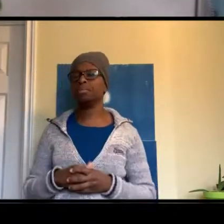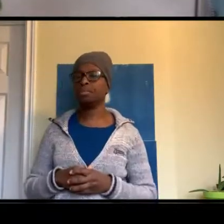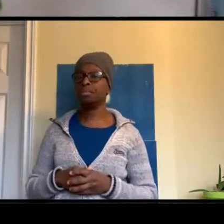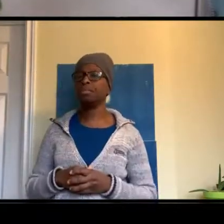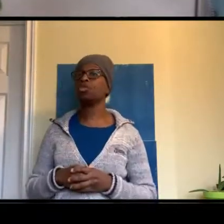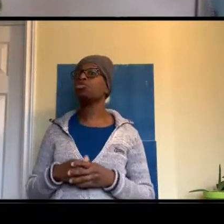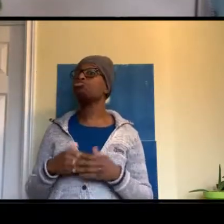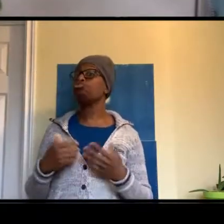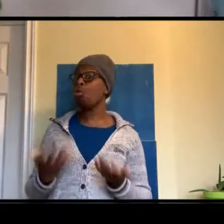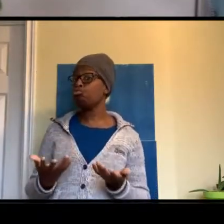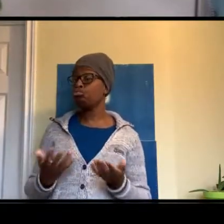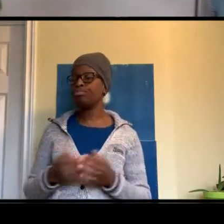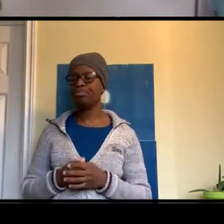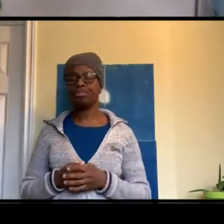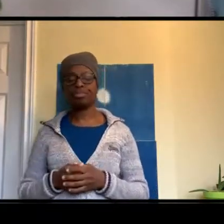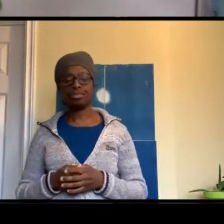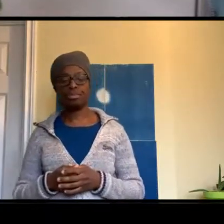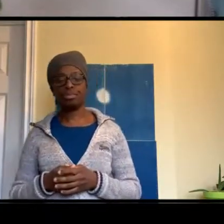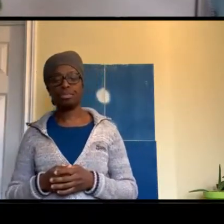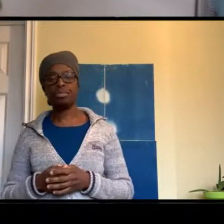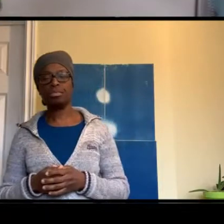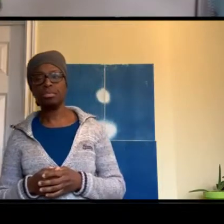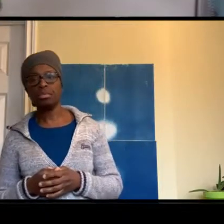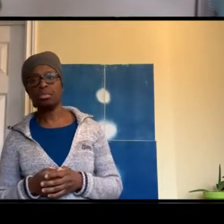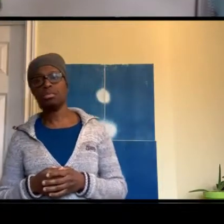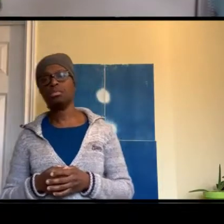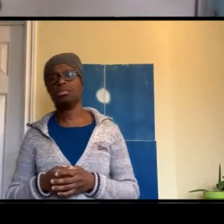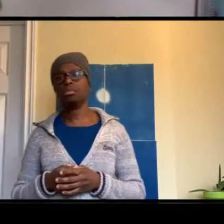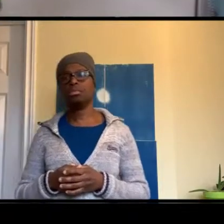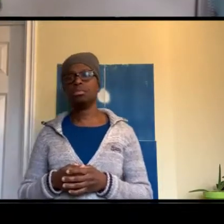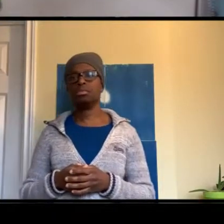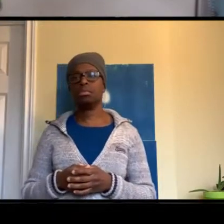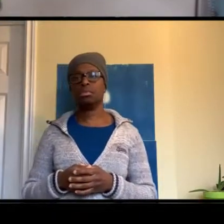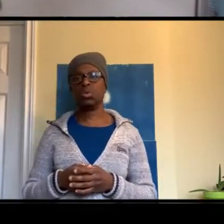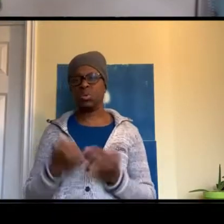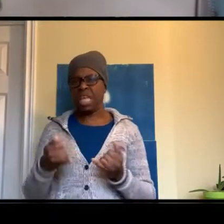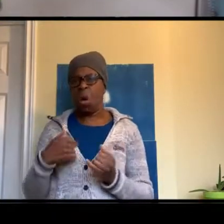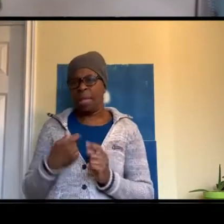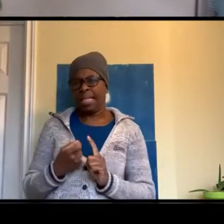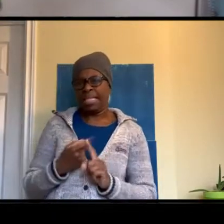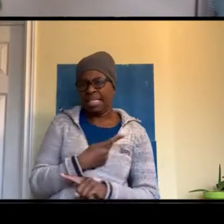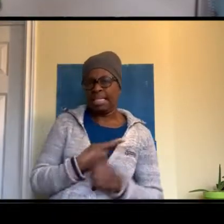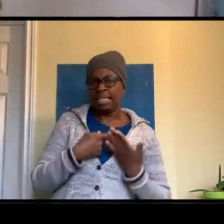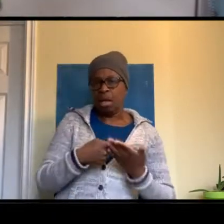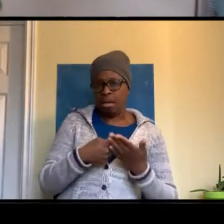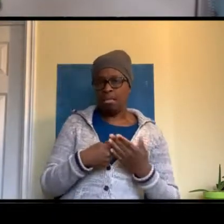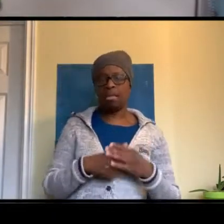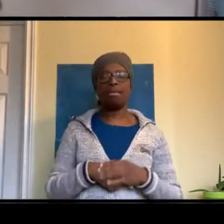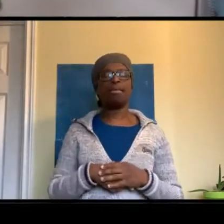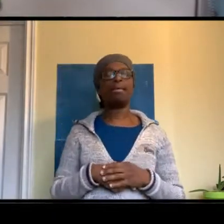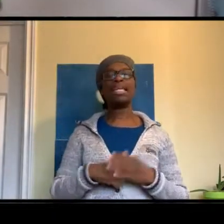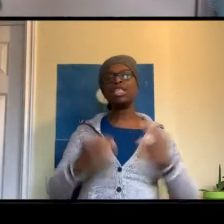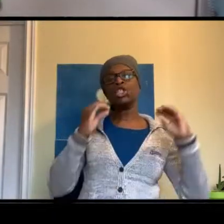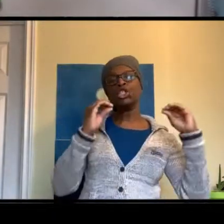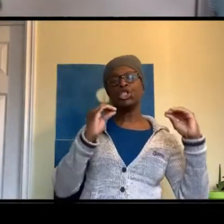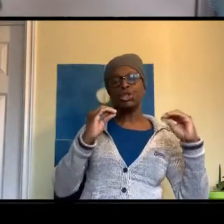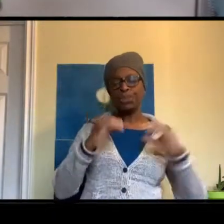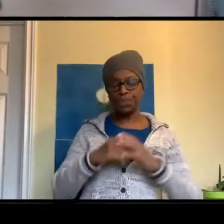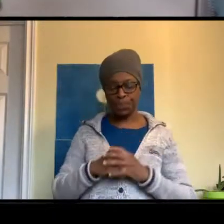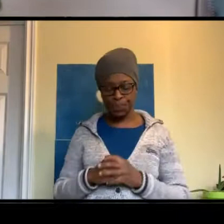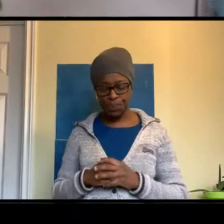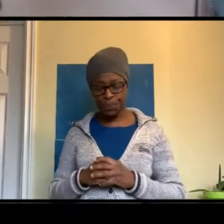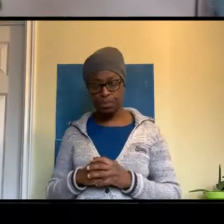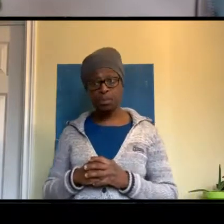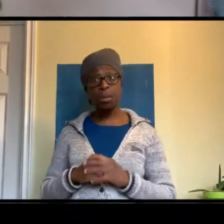So this is when I like to sort of touch a little bit on being a teacher, because when you're a teacher, you have to assess people's